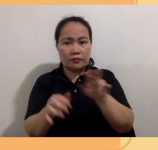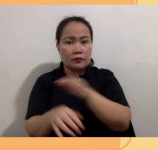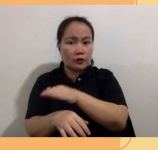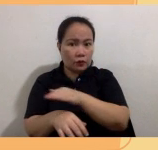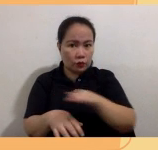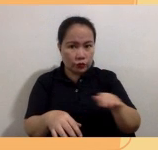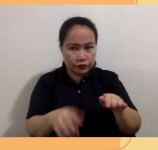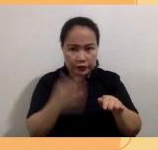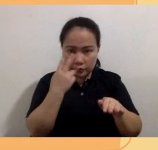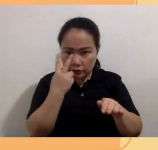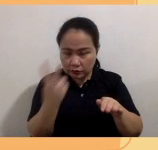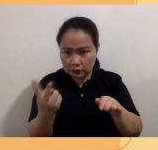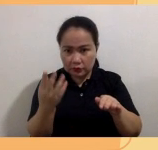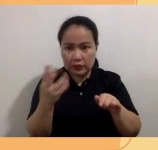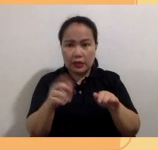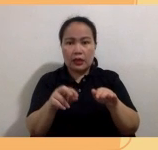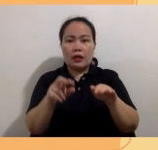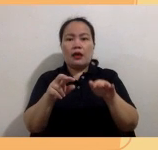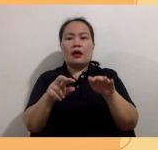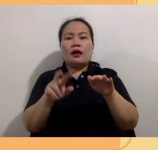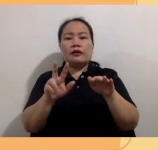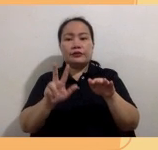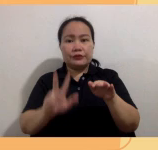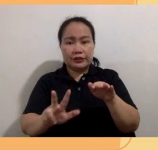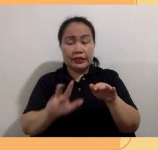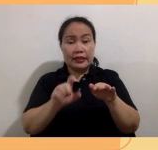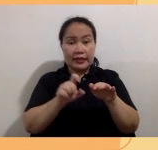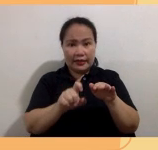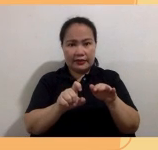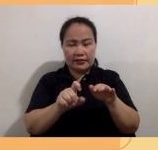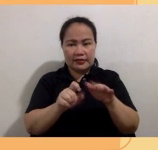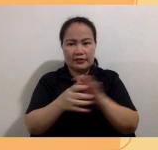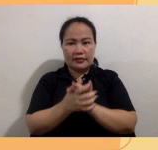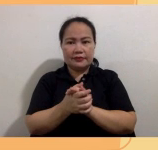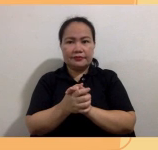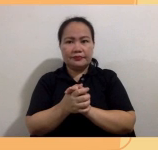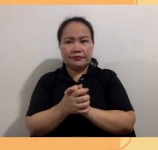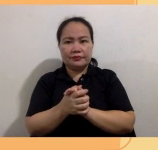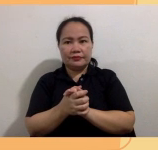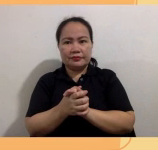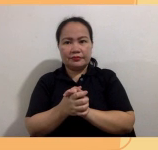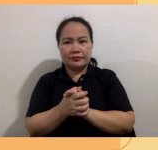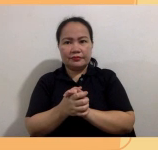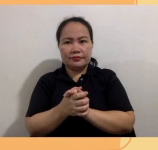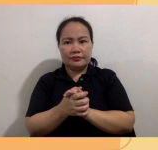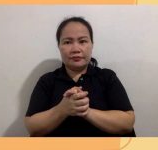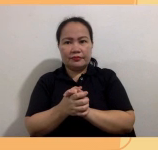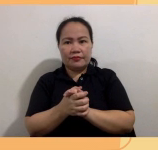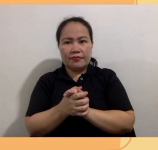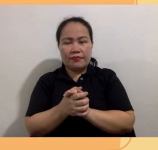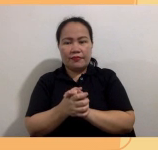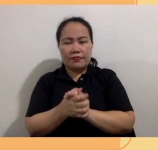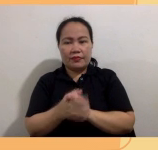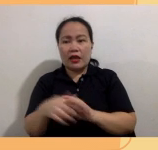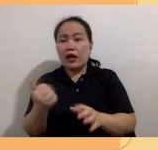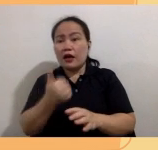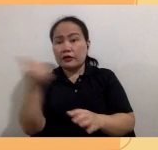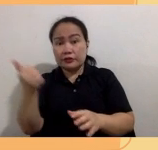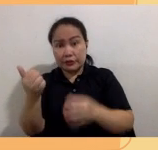squared na lang, and then dito sa denominator ay x. Now, another way is you can simply subtract